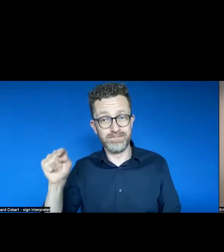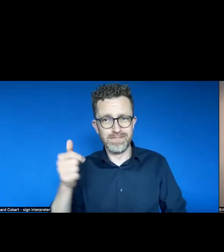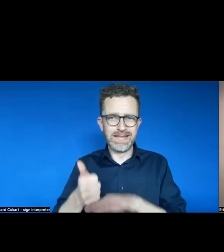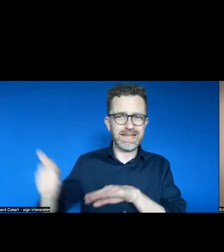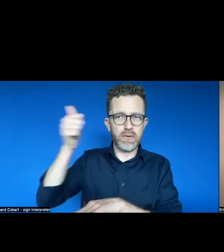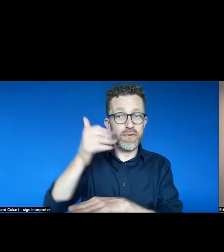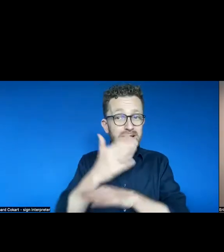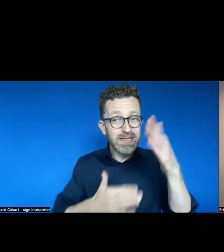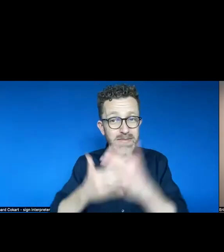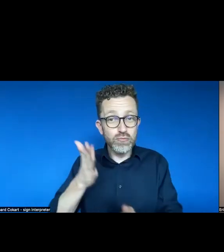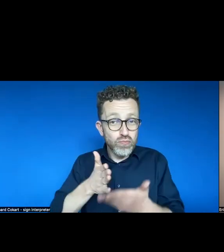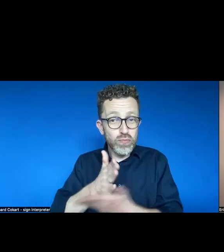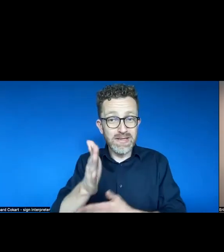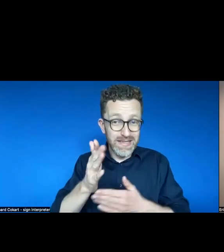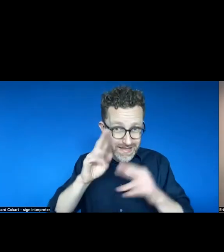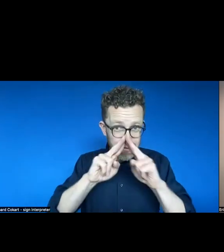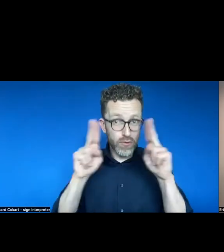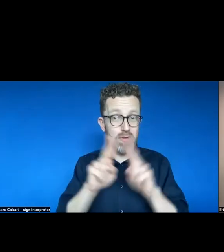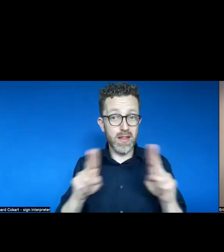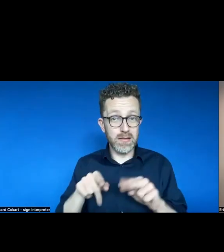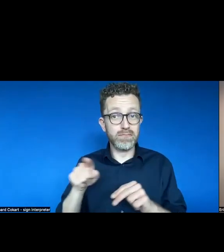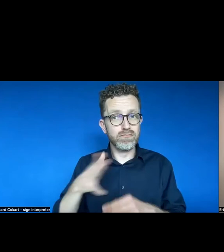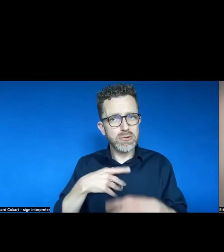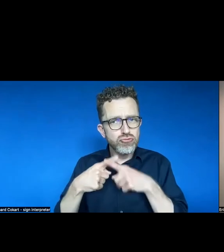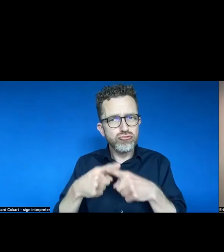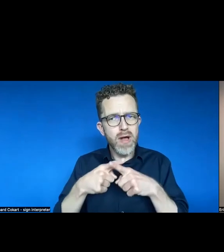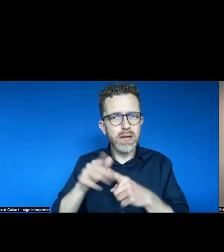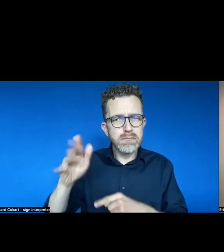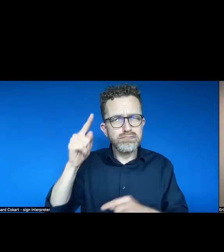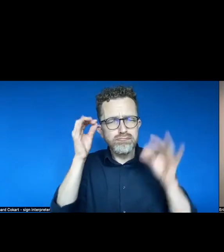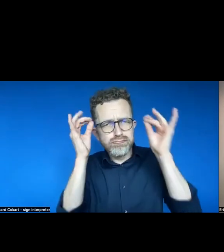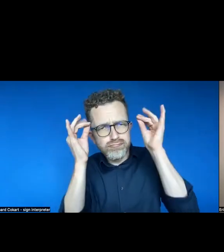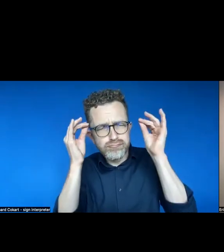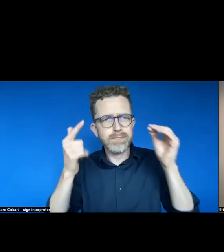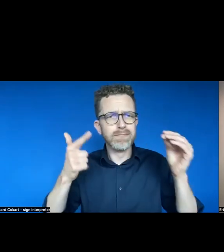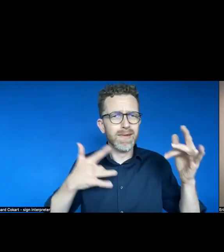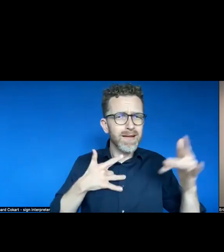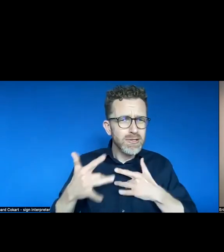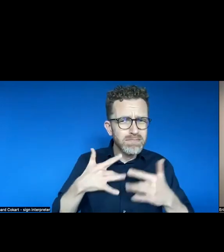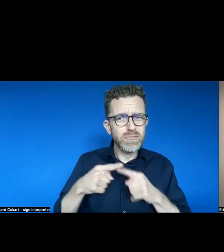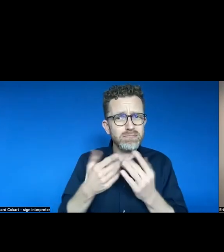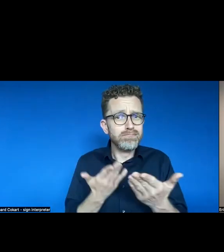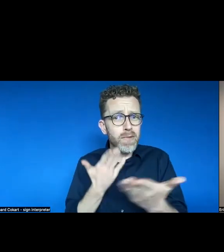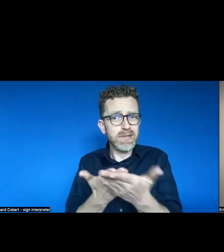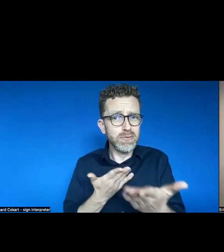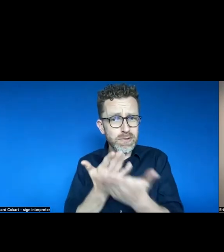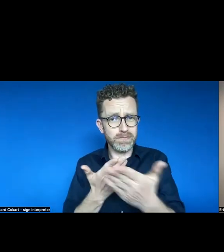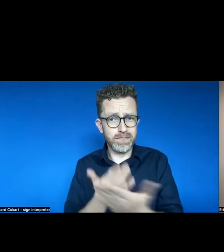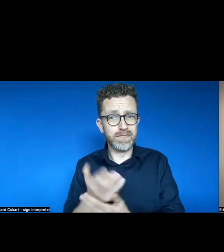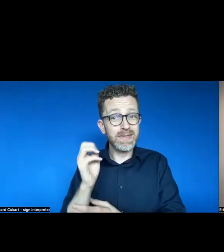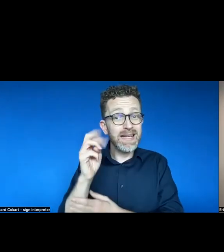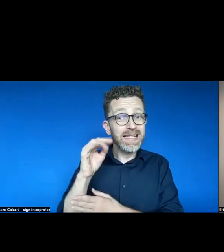Thank you very much, Ines. We very much appreciate the folks at ENIL for co-sponsoring this and getting the word out throughout